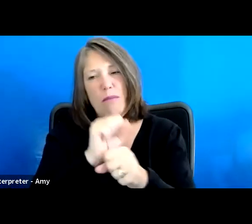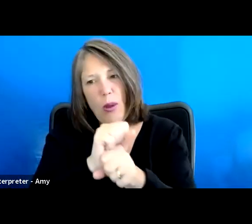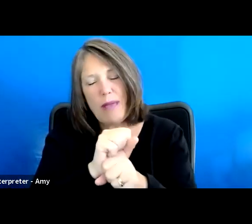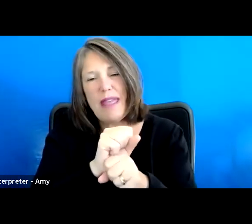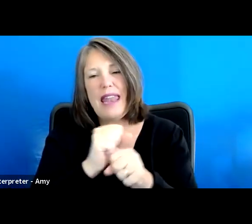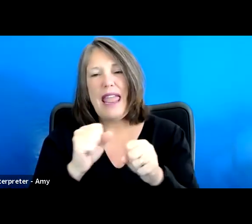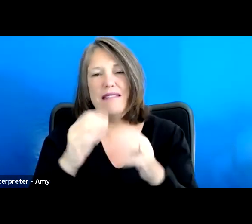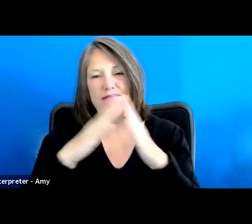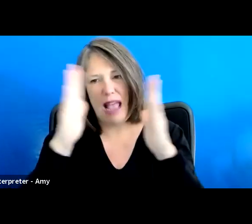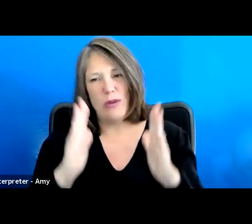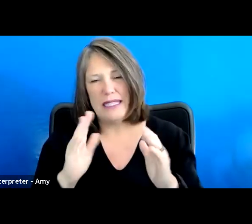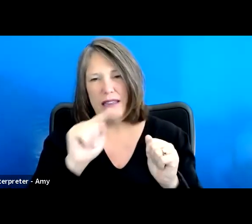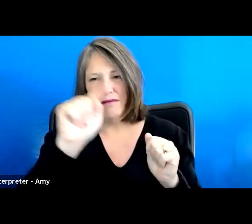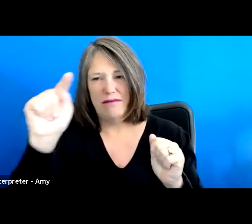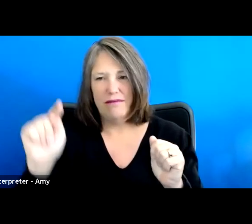and housing.